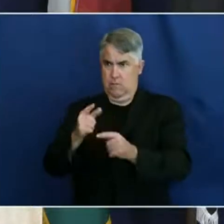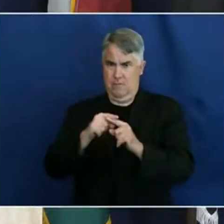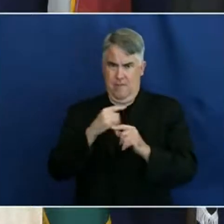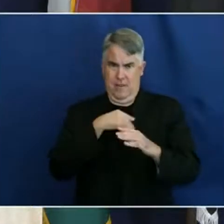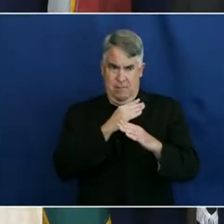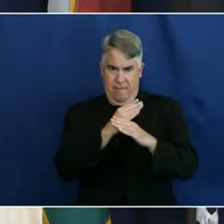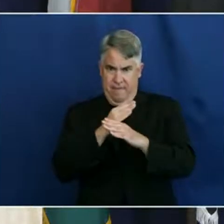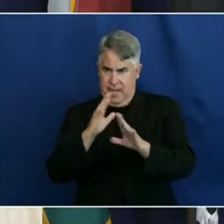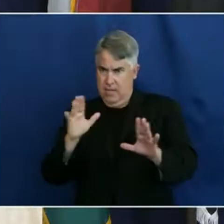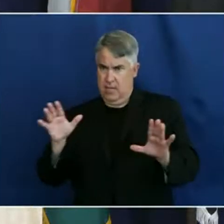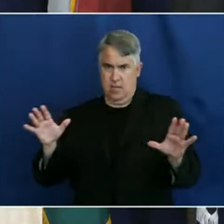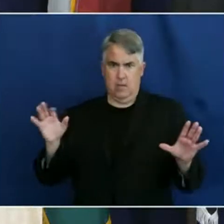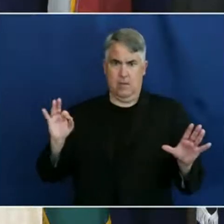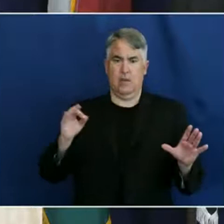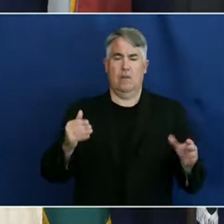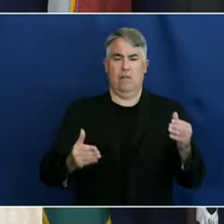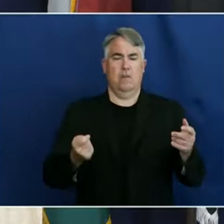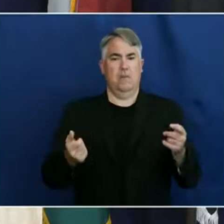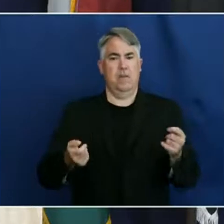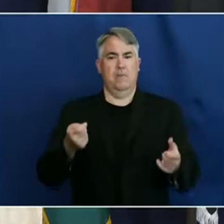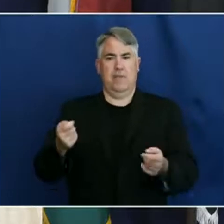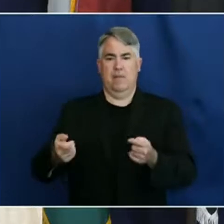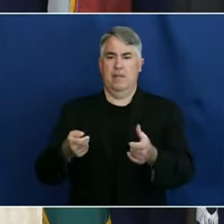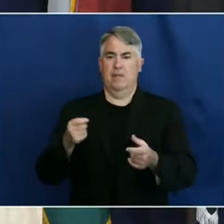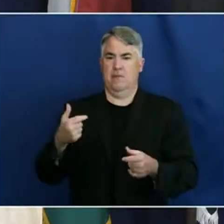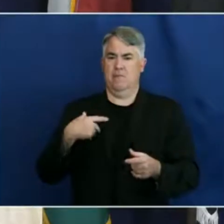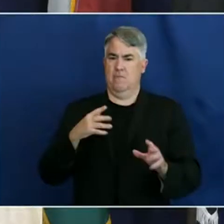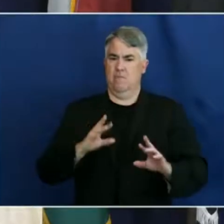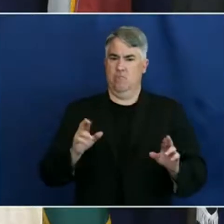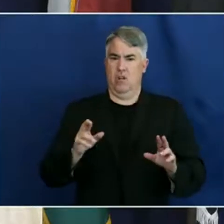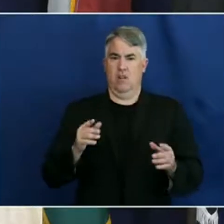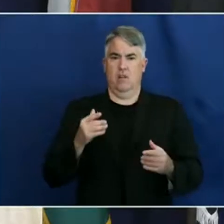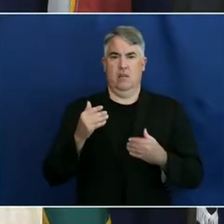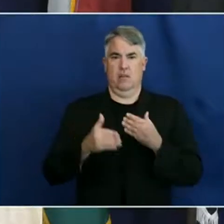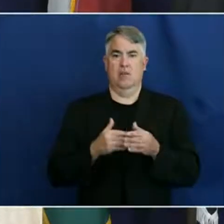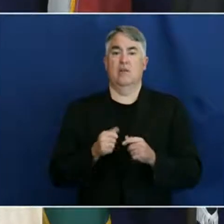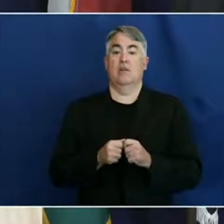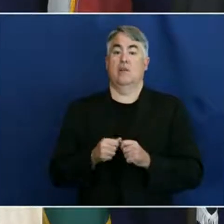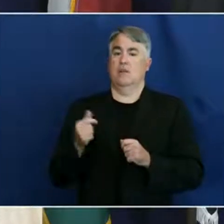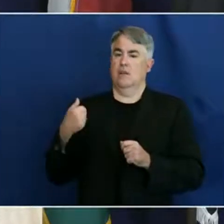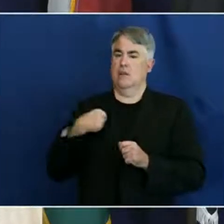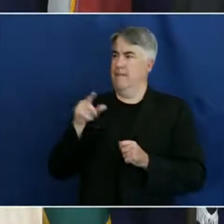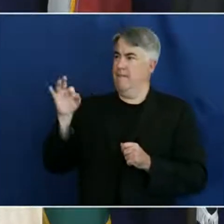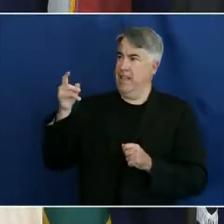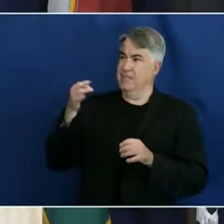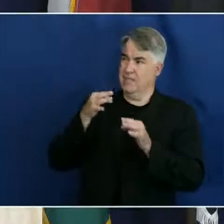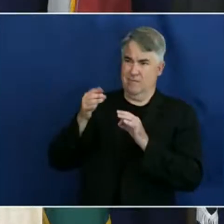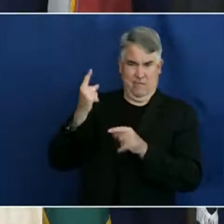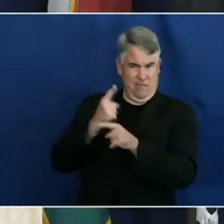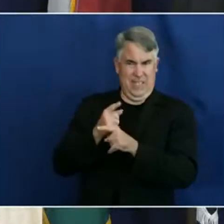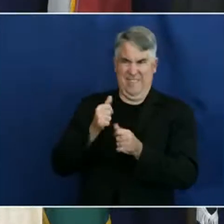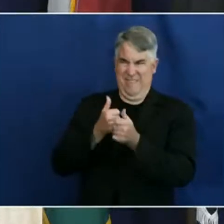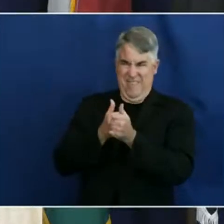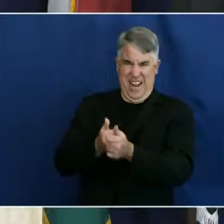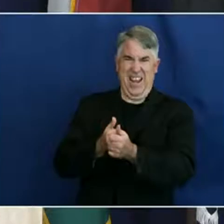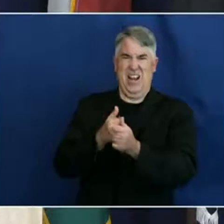in the press briefing from Chair Fletcher. We have to continue those strategies, but also